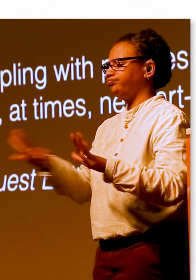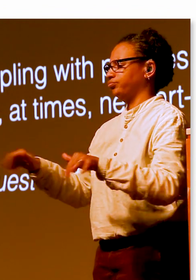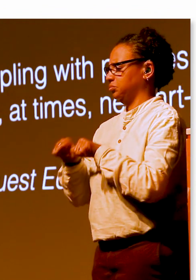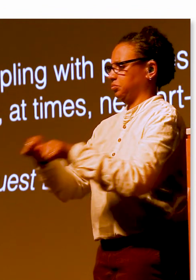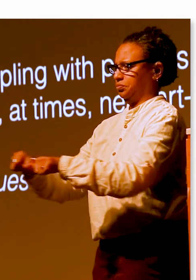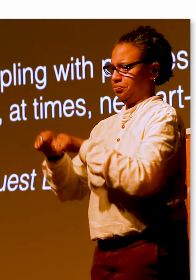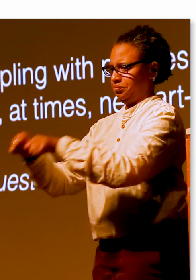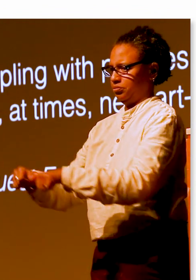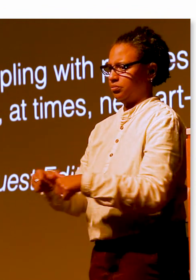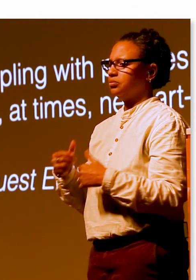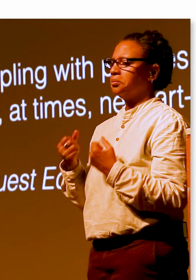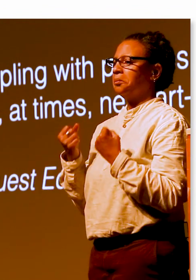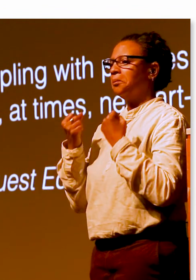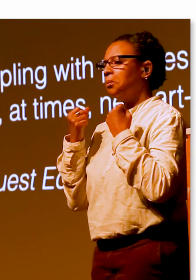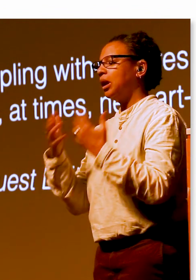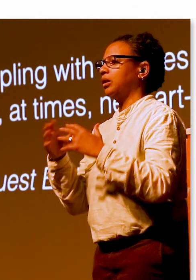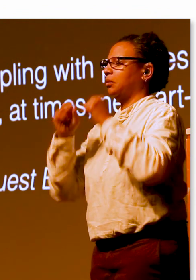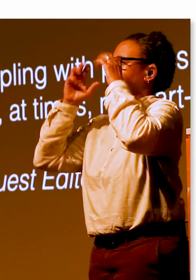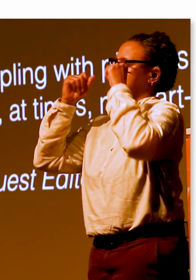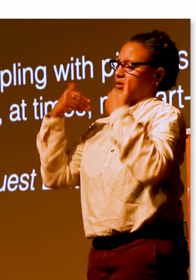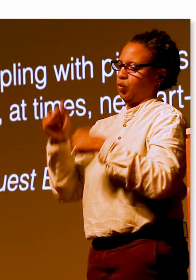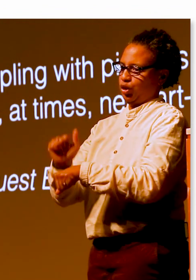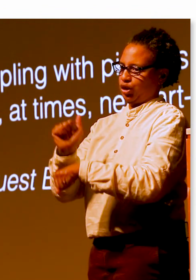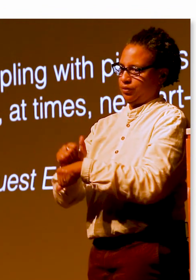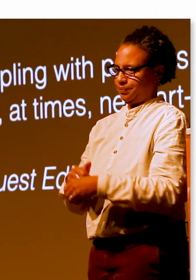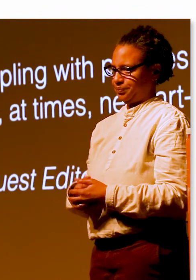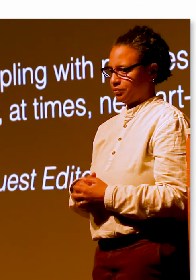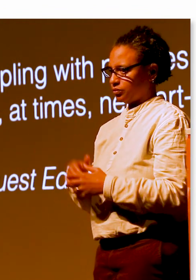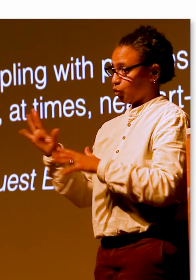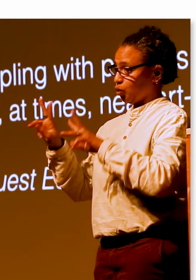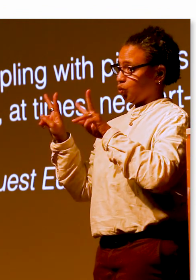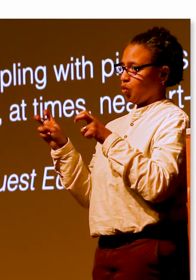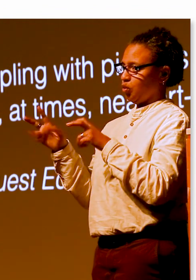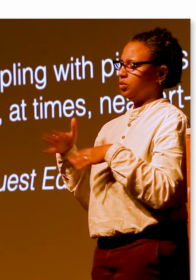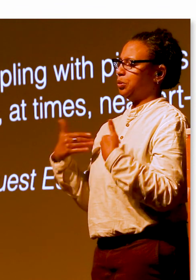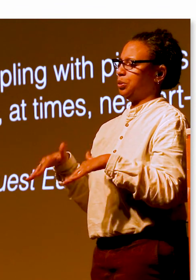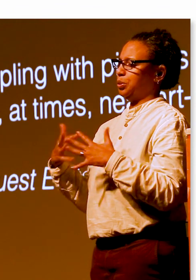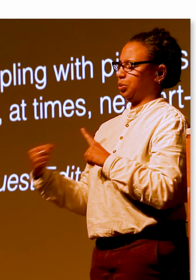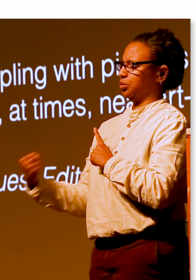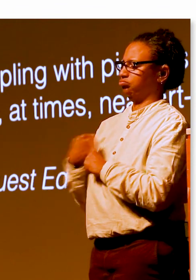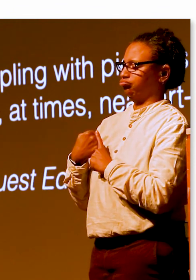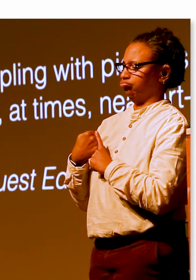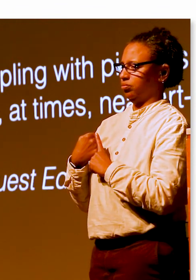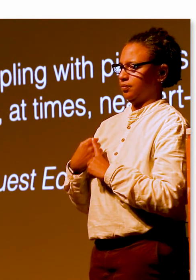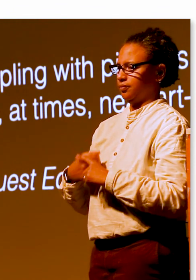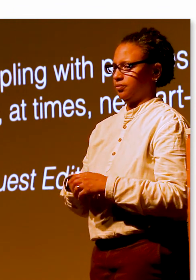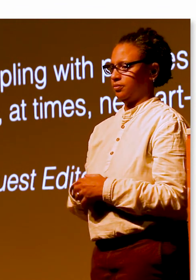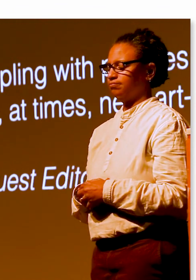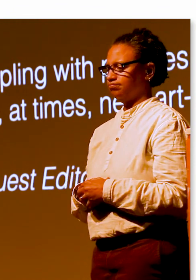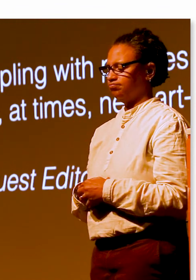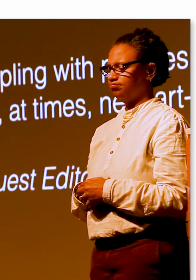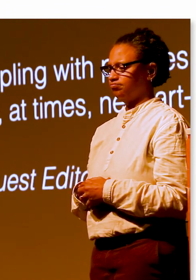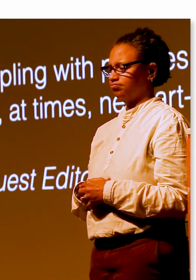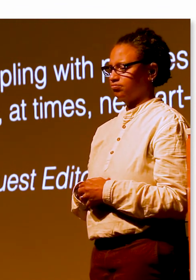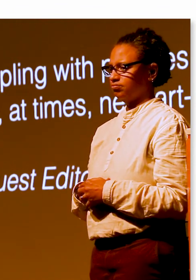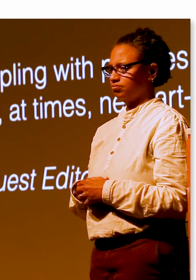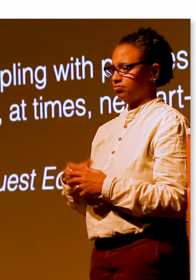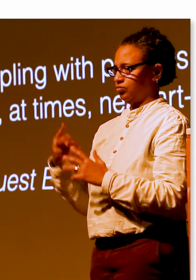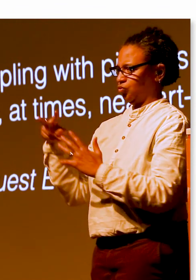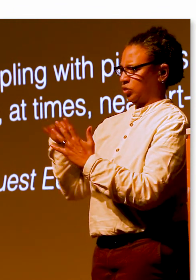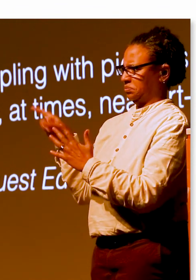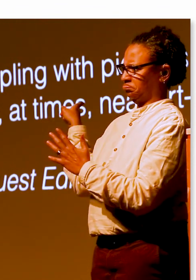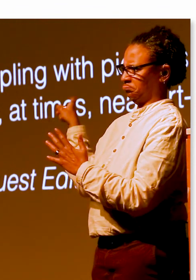with me, kind of haunted me in this image moment, if you will. Sarah writes, being an engaged citizen requires